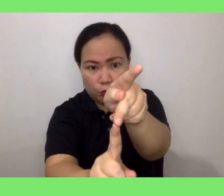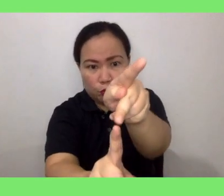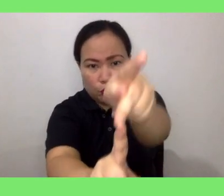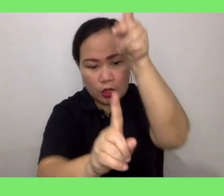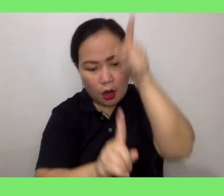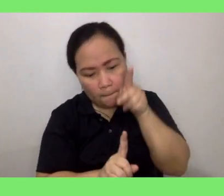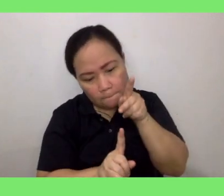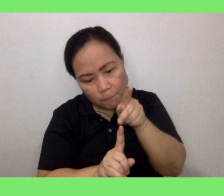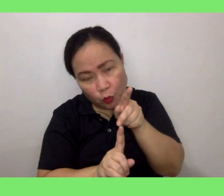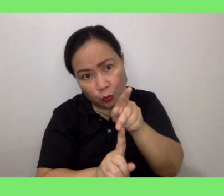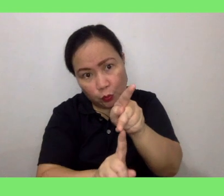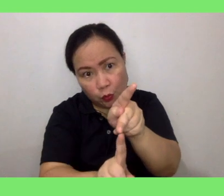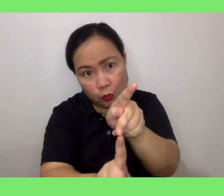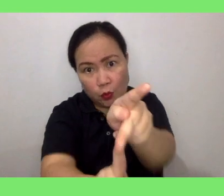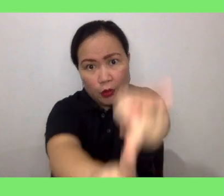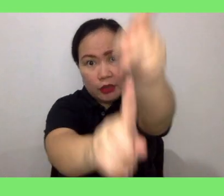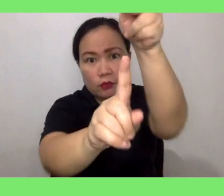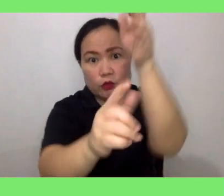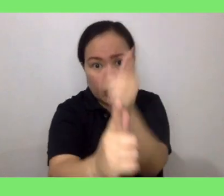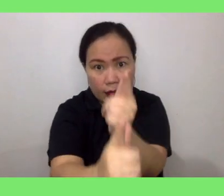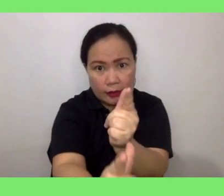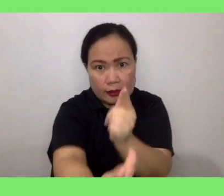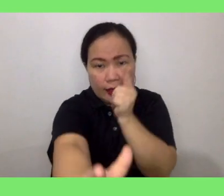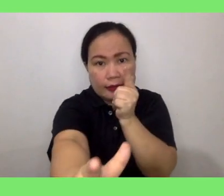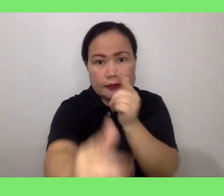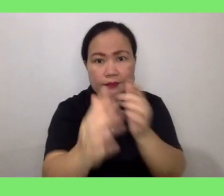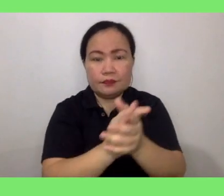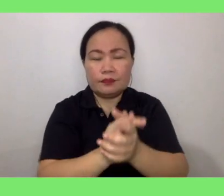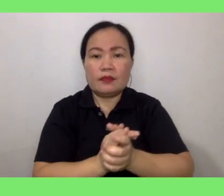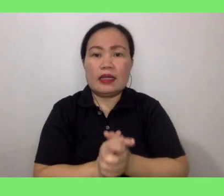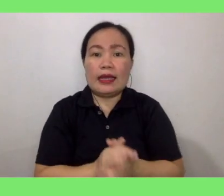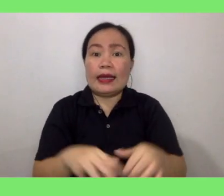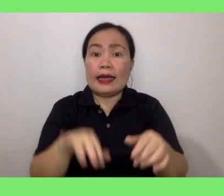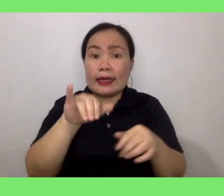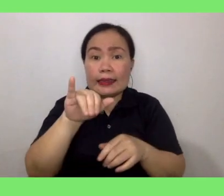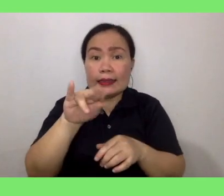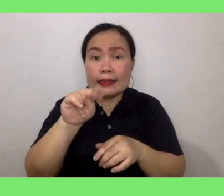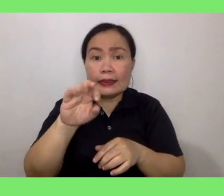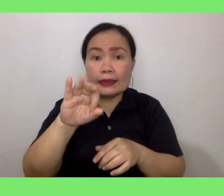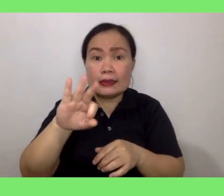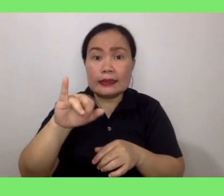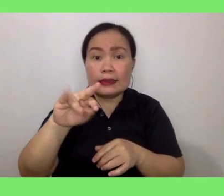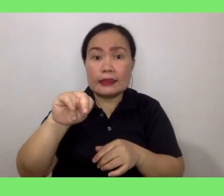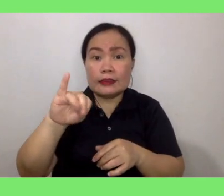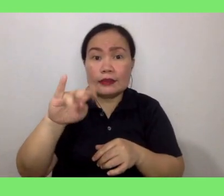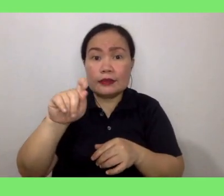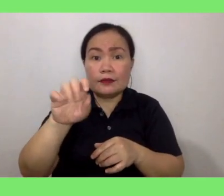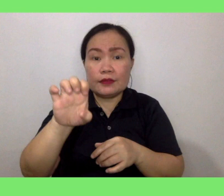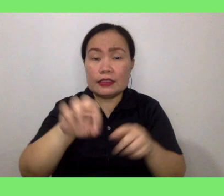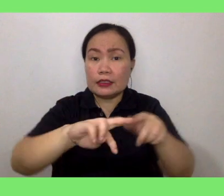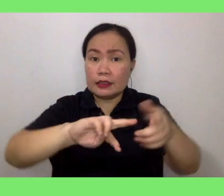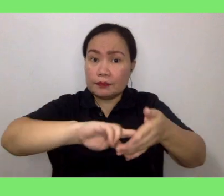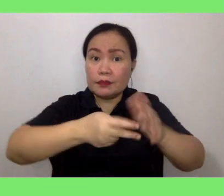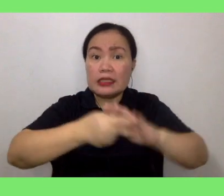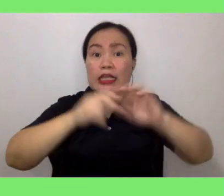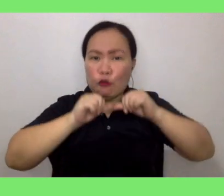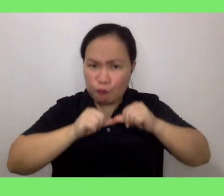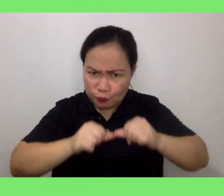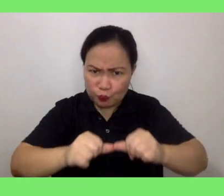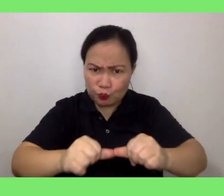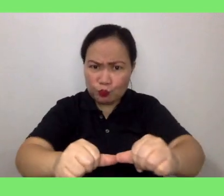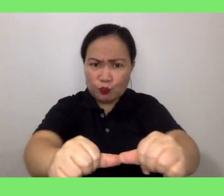So, ano siya? Tawag nito? Horizontal. Okay? Horizontal or it can be